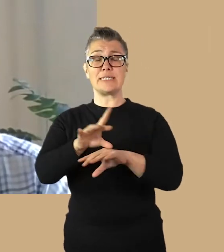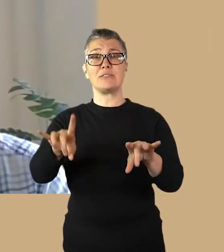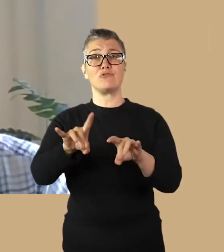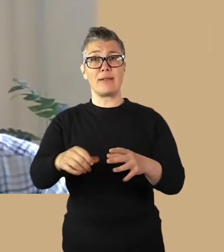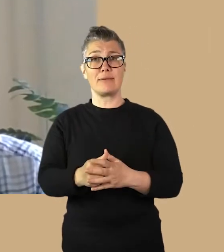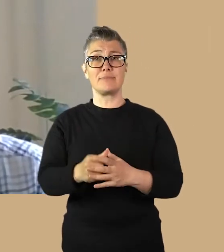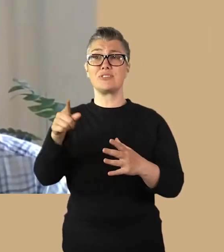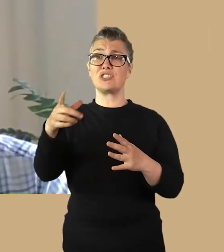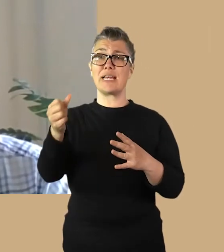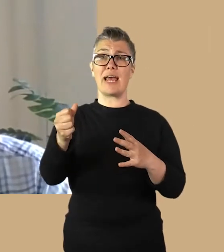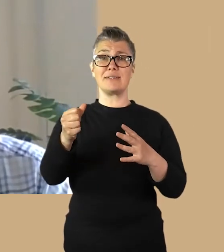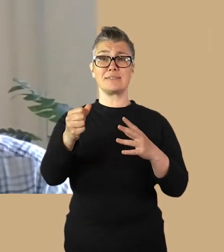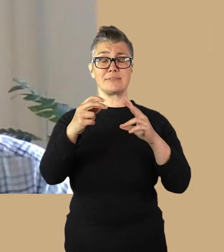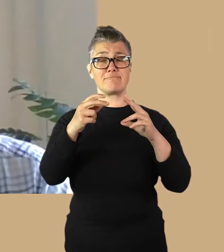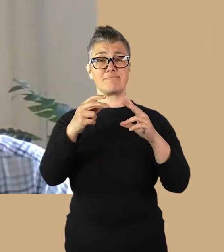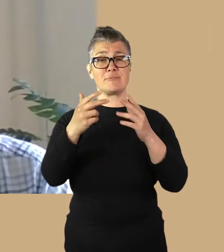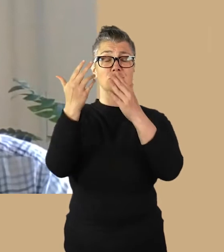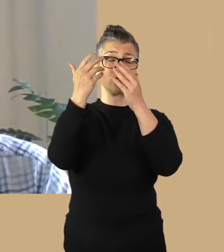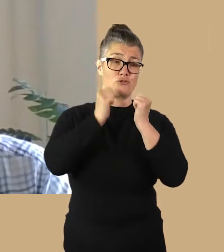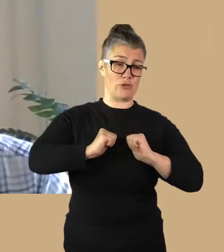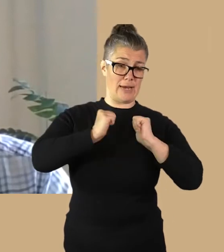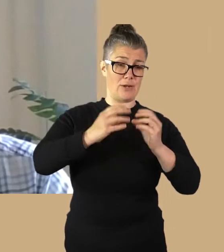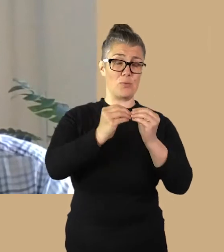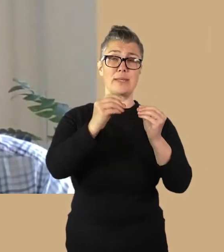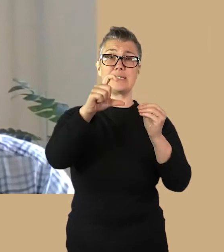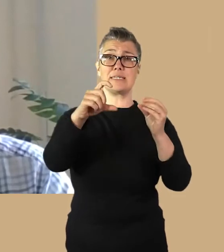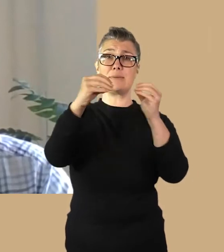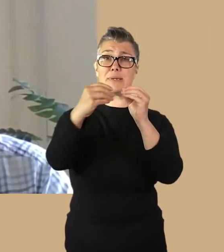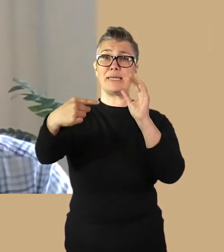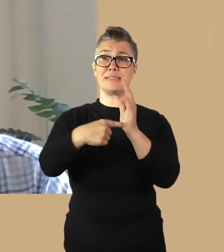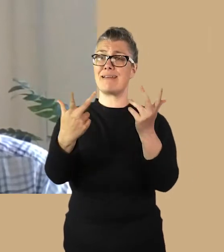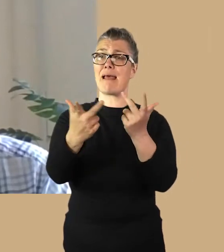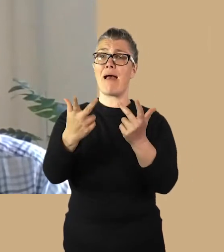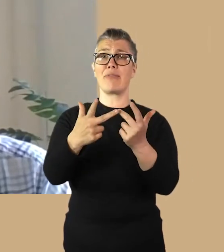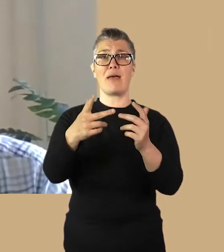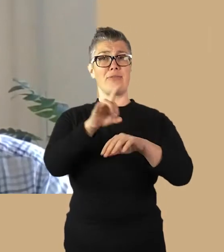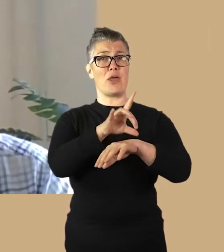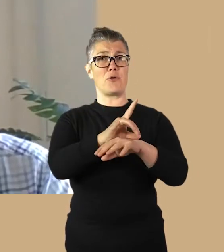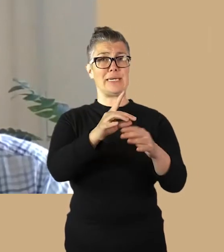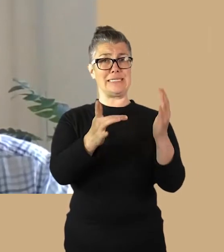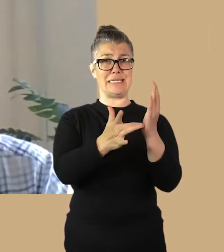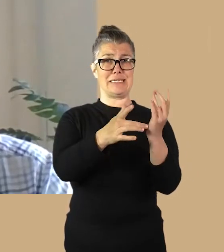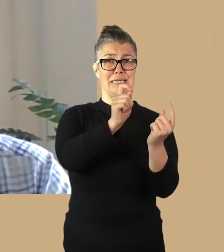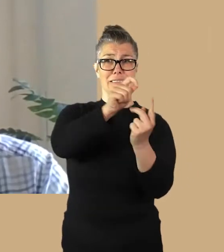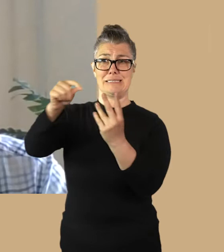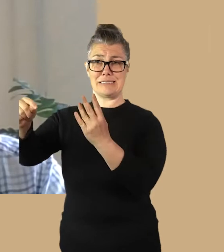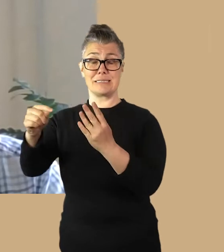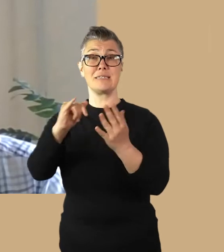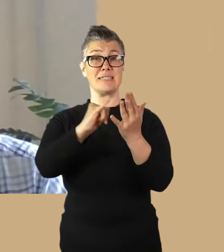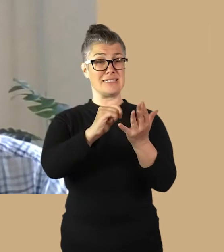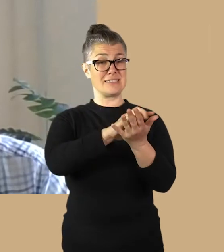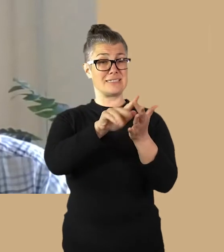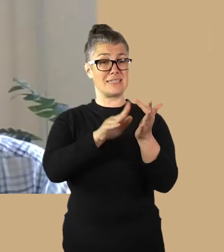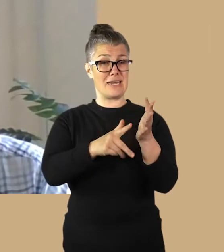extensive training in cognitive behavior therapy, multicultural therapy, and other techniques of therapy. She also do use